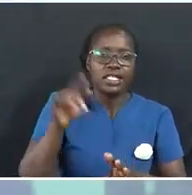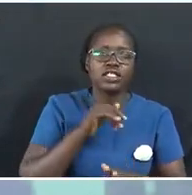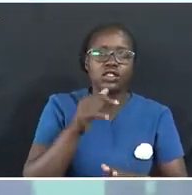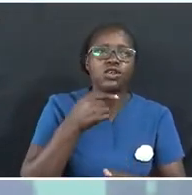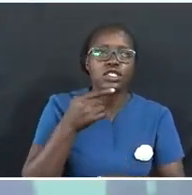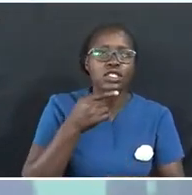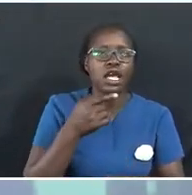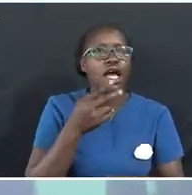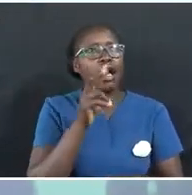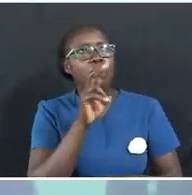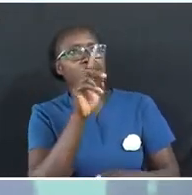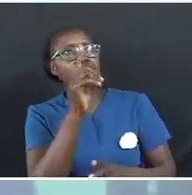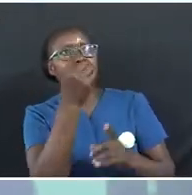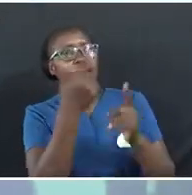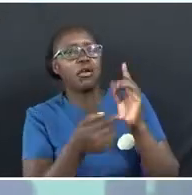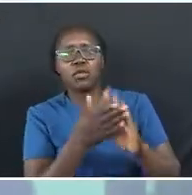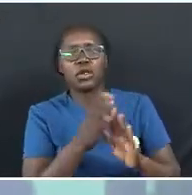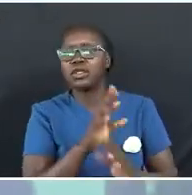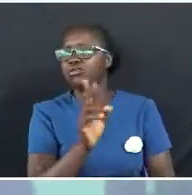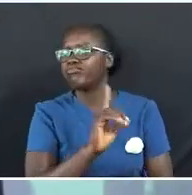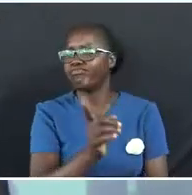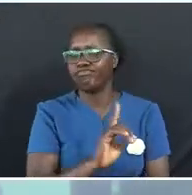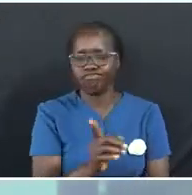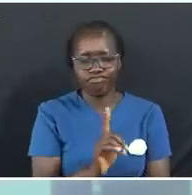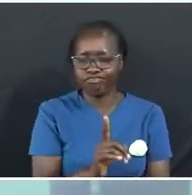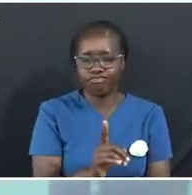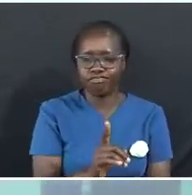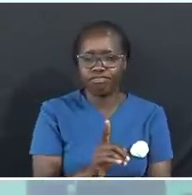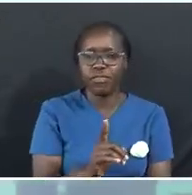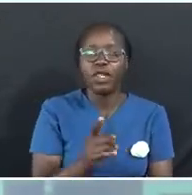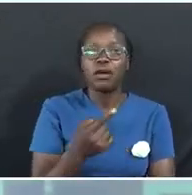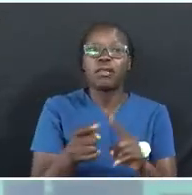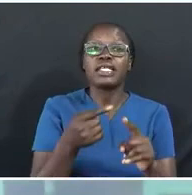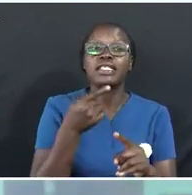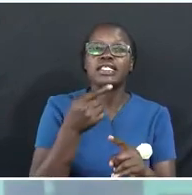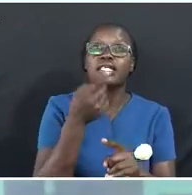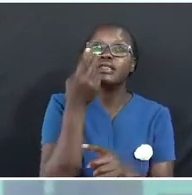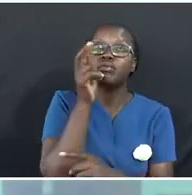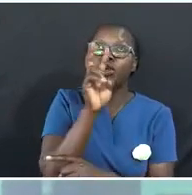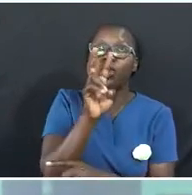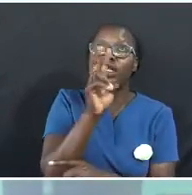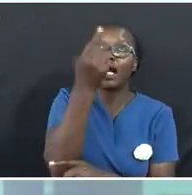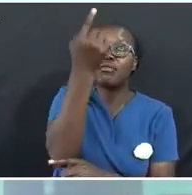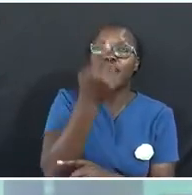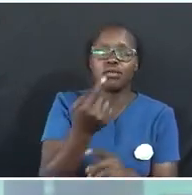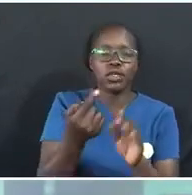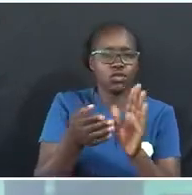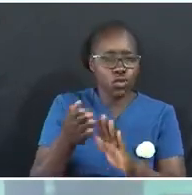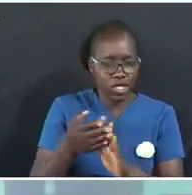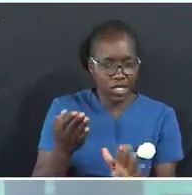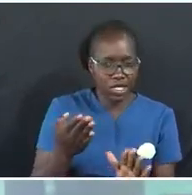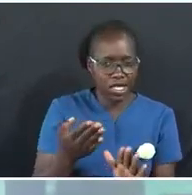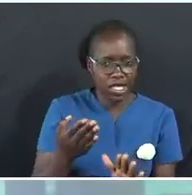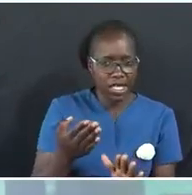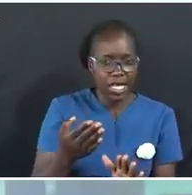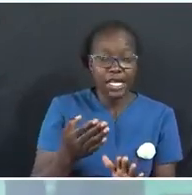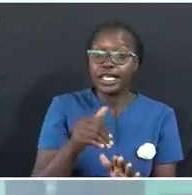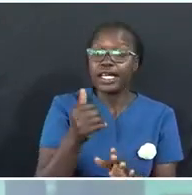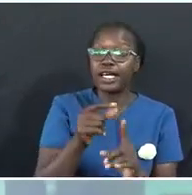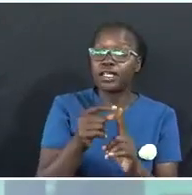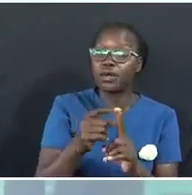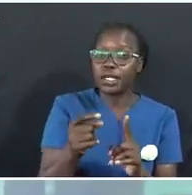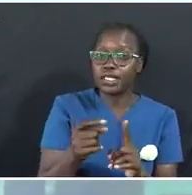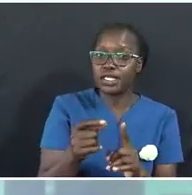I will come quickly, no. He's not taking that one to the future. He says, behold, I am coming quickly. In other